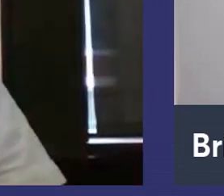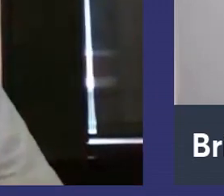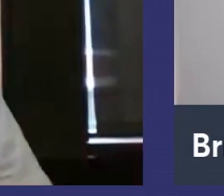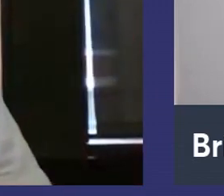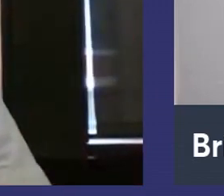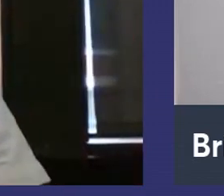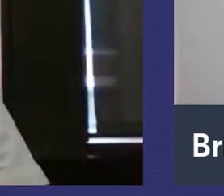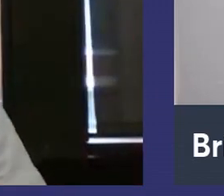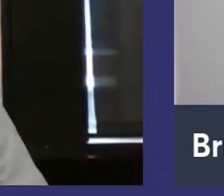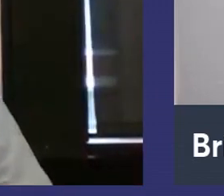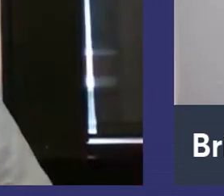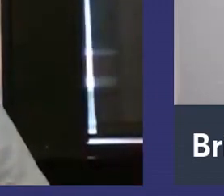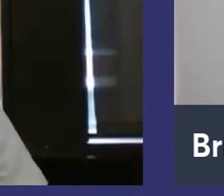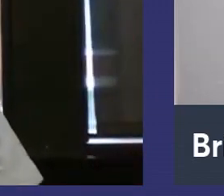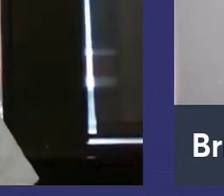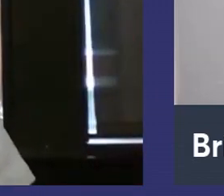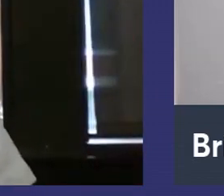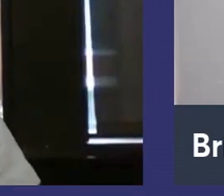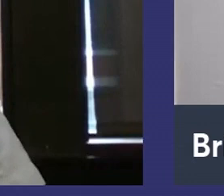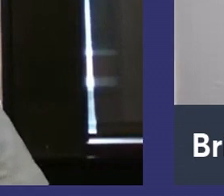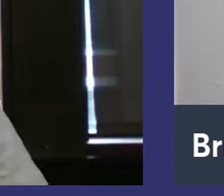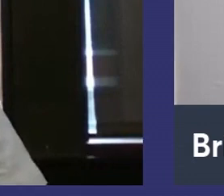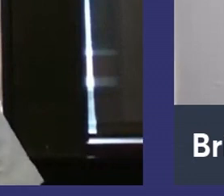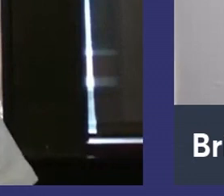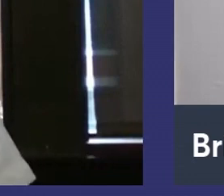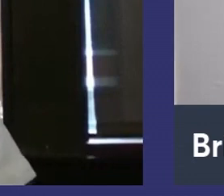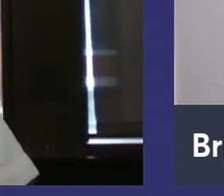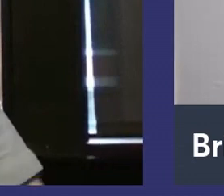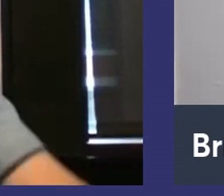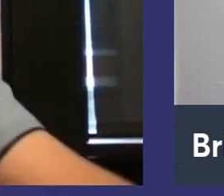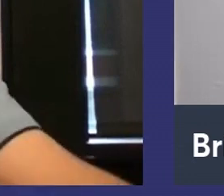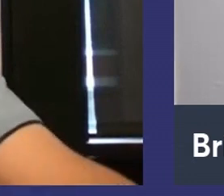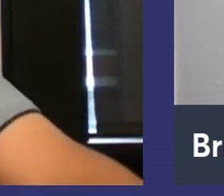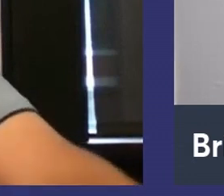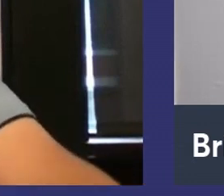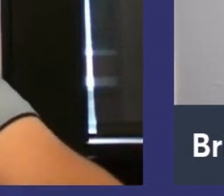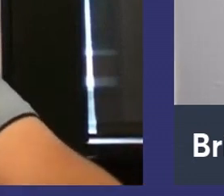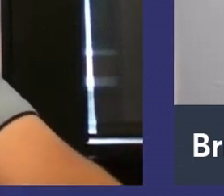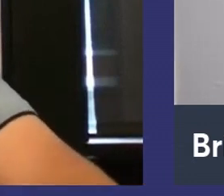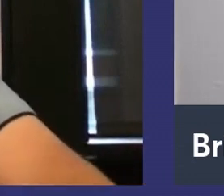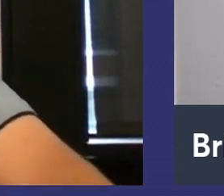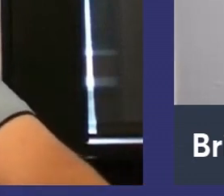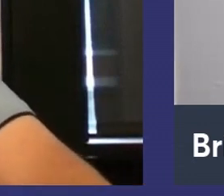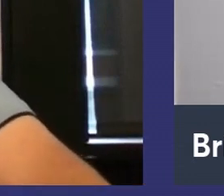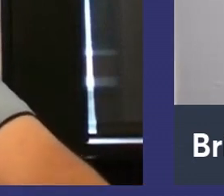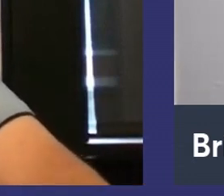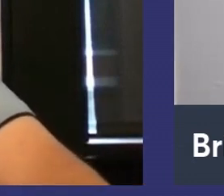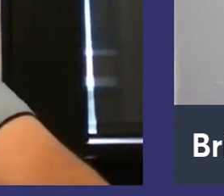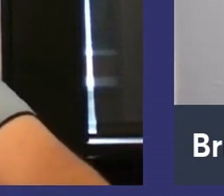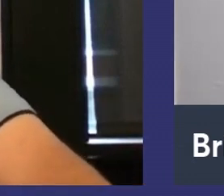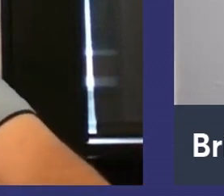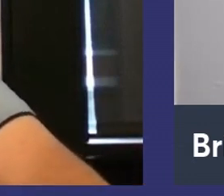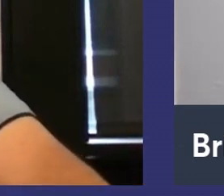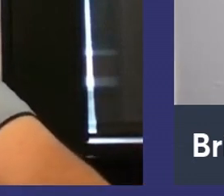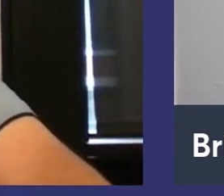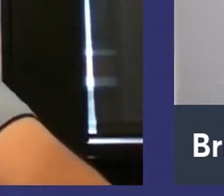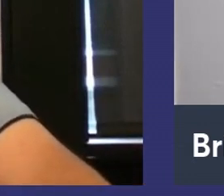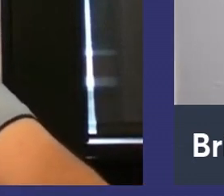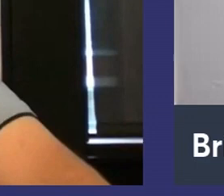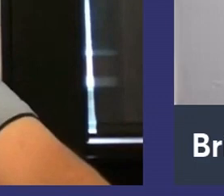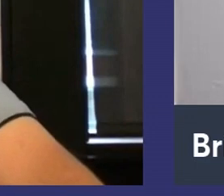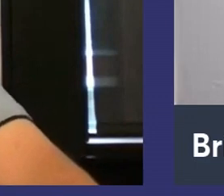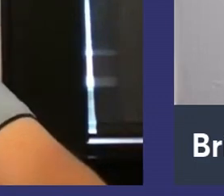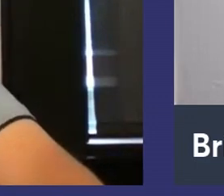your AWS console and get started. We have one instance type, the T4G small, that you can get started for